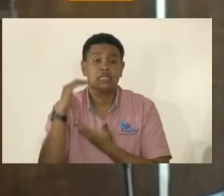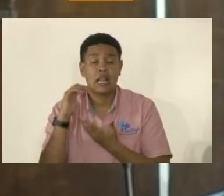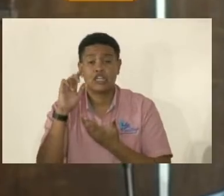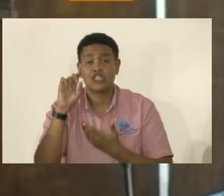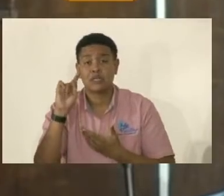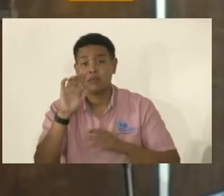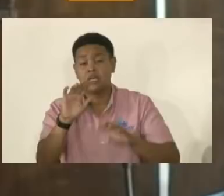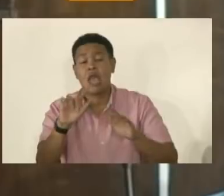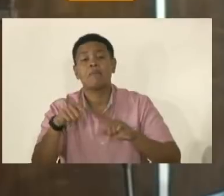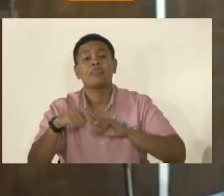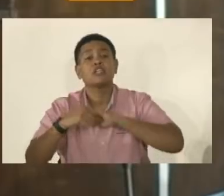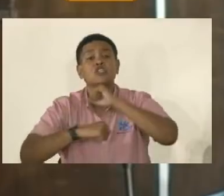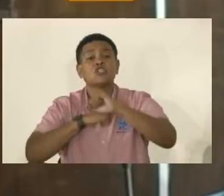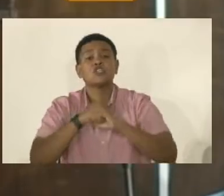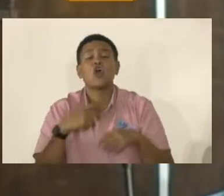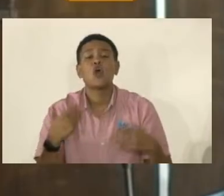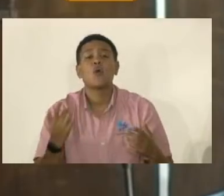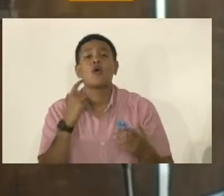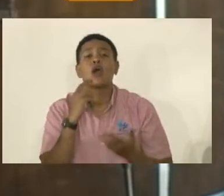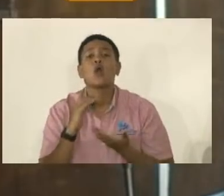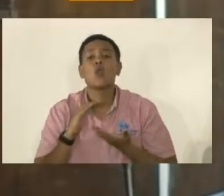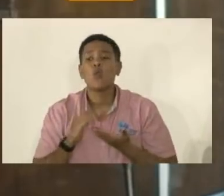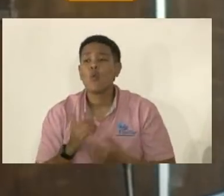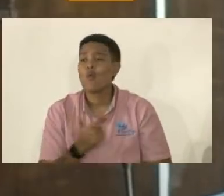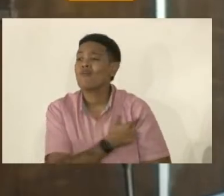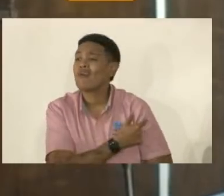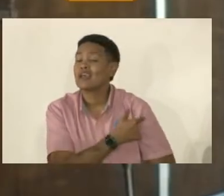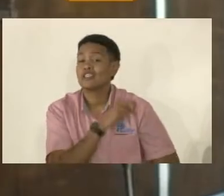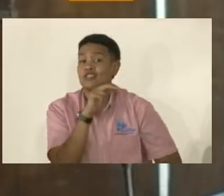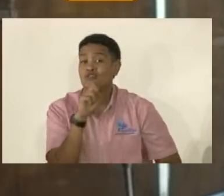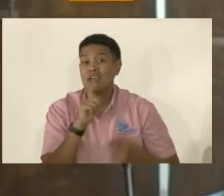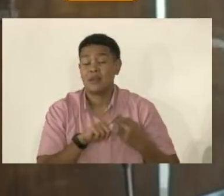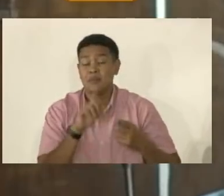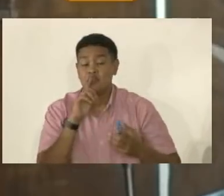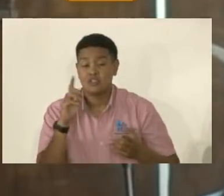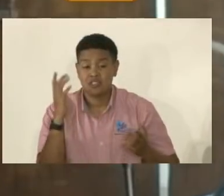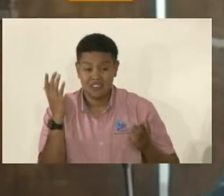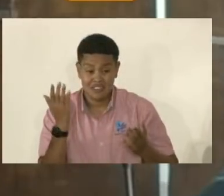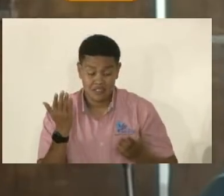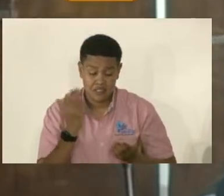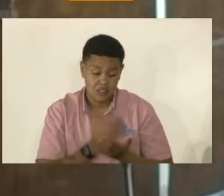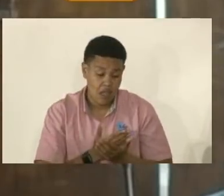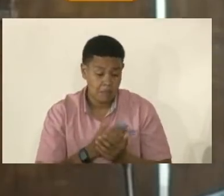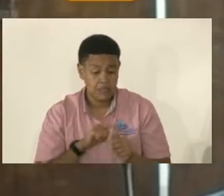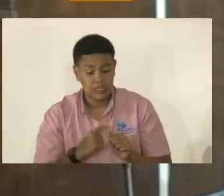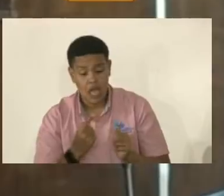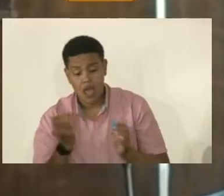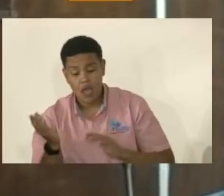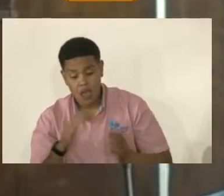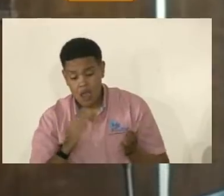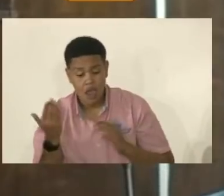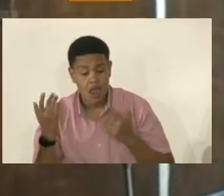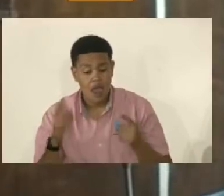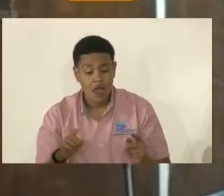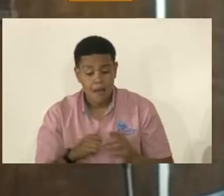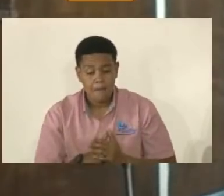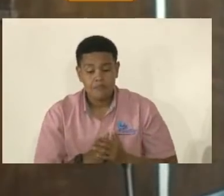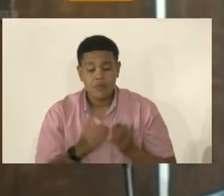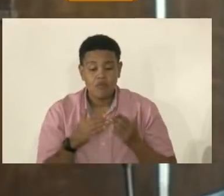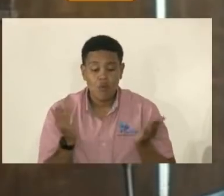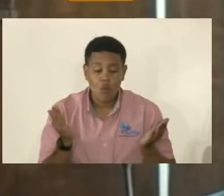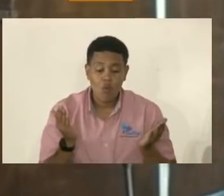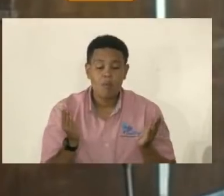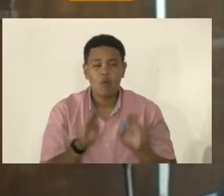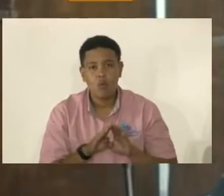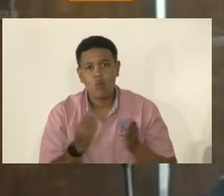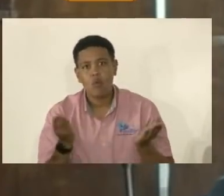GDP this year, the low vaccination rates and the erratic stops and starts of reopening make